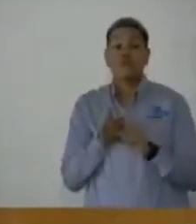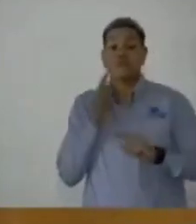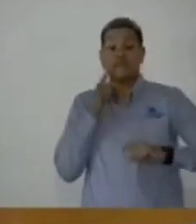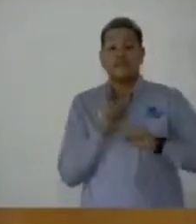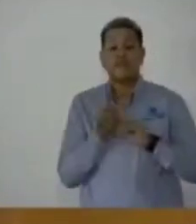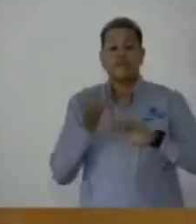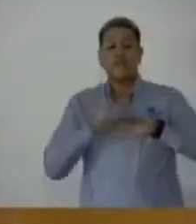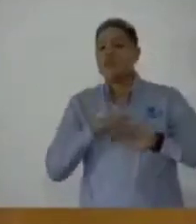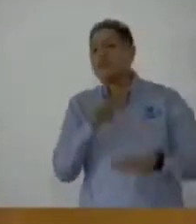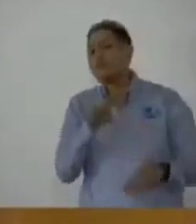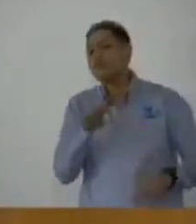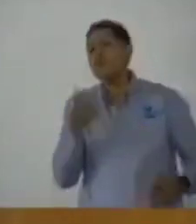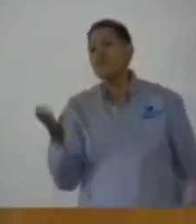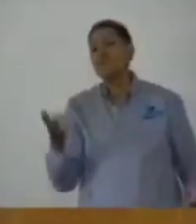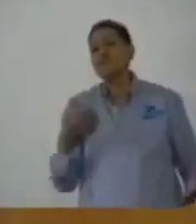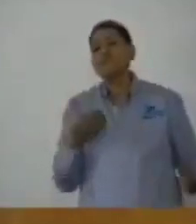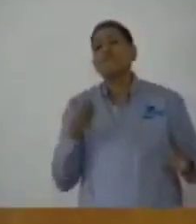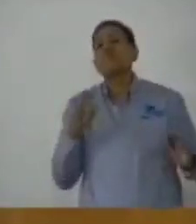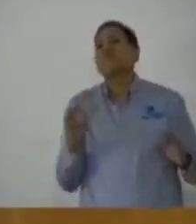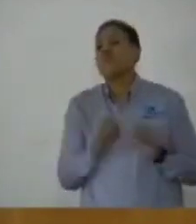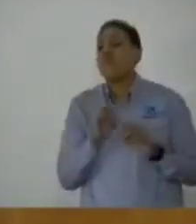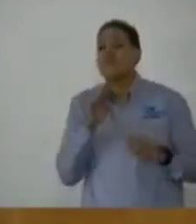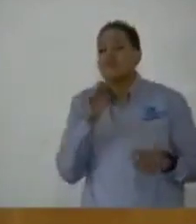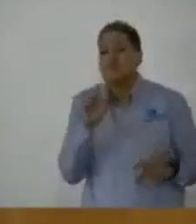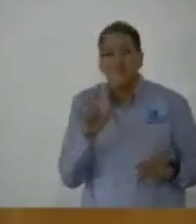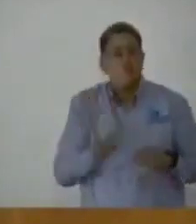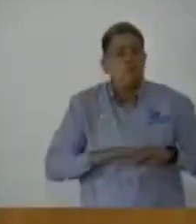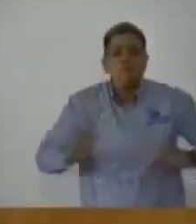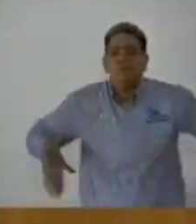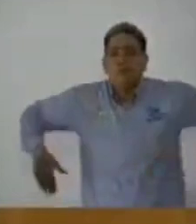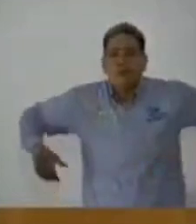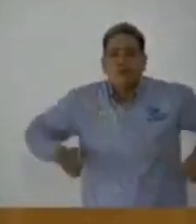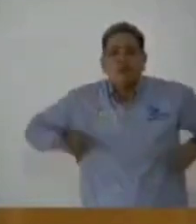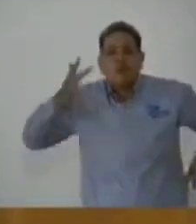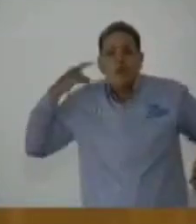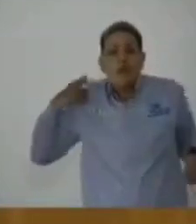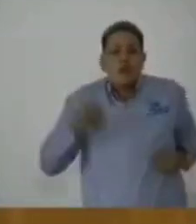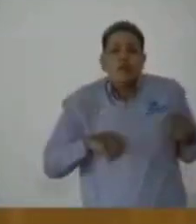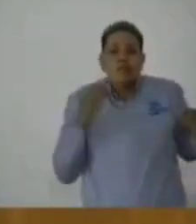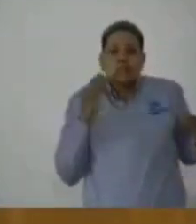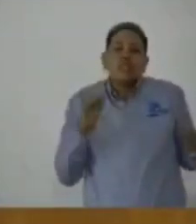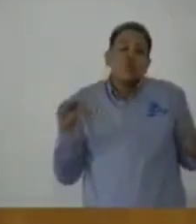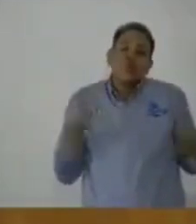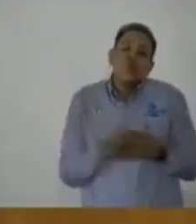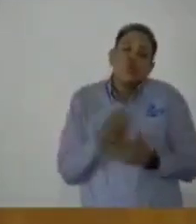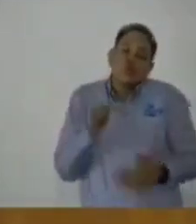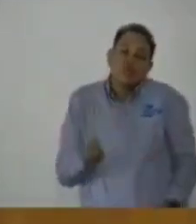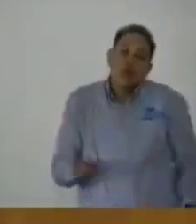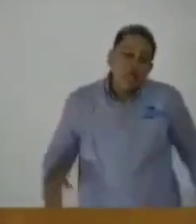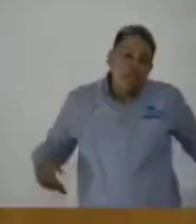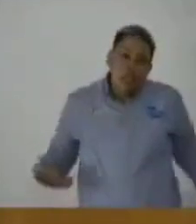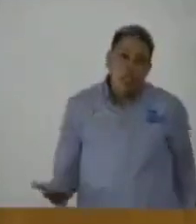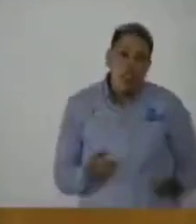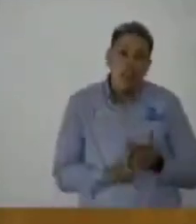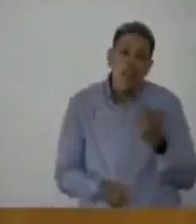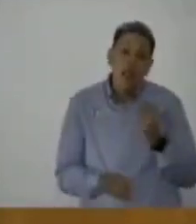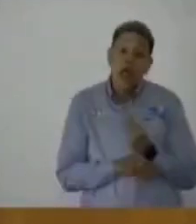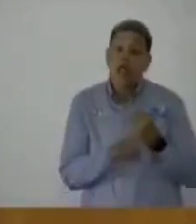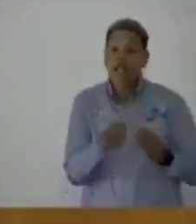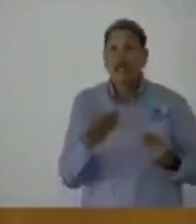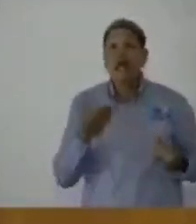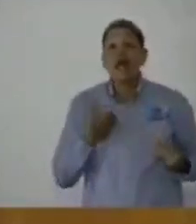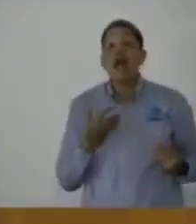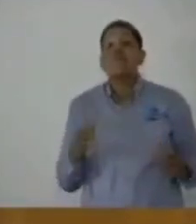increase. There has not been no rate increase, so therefore, that's why I can't say no new taxes. But there has